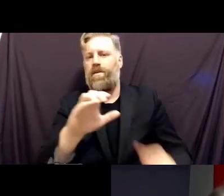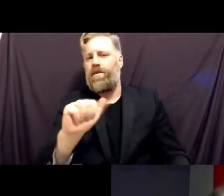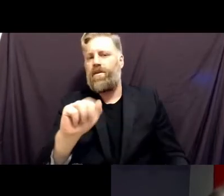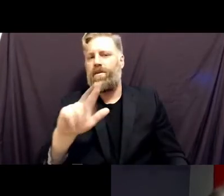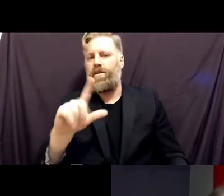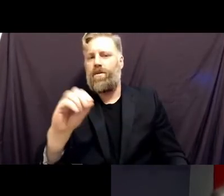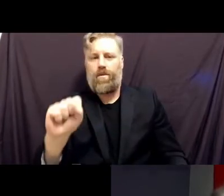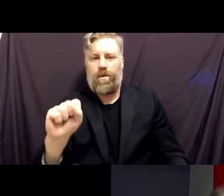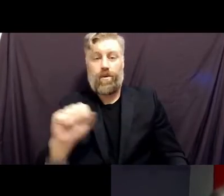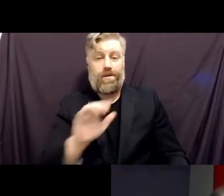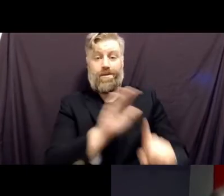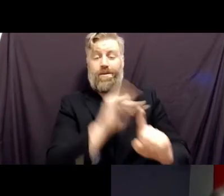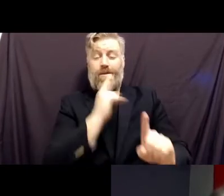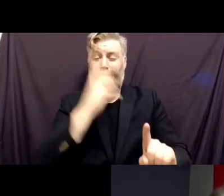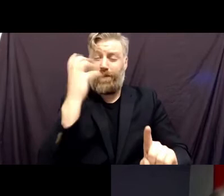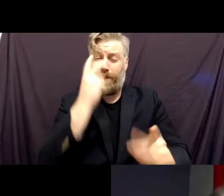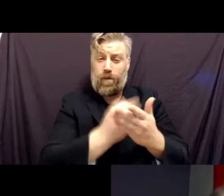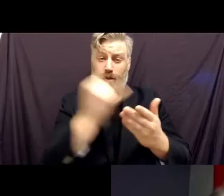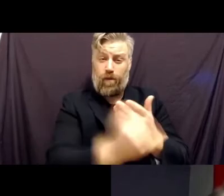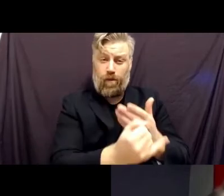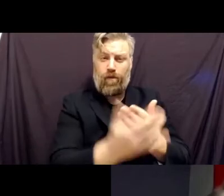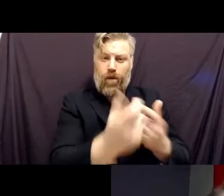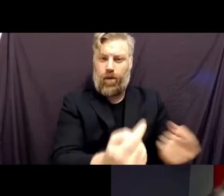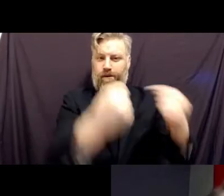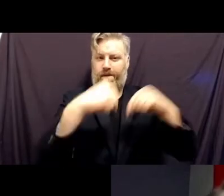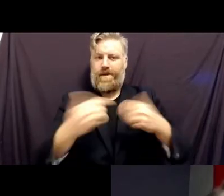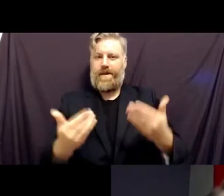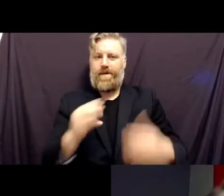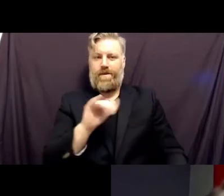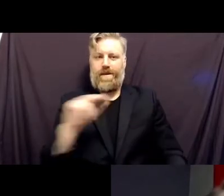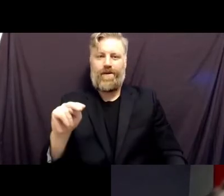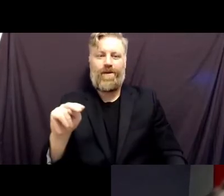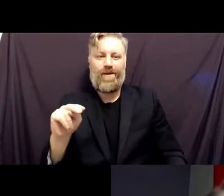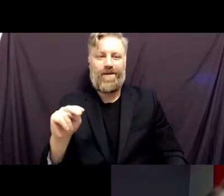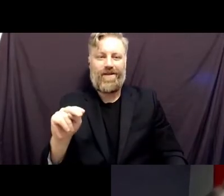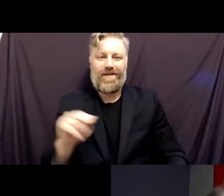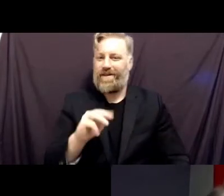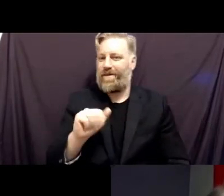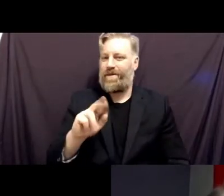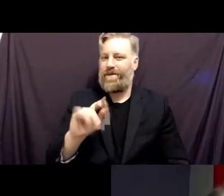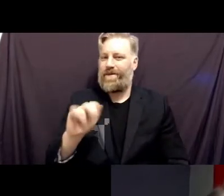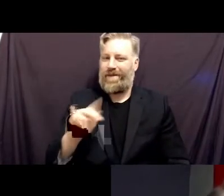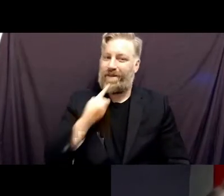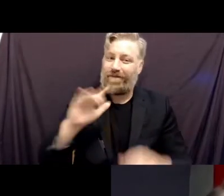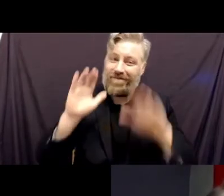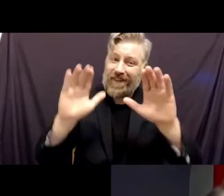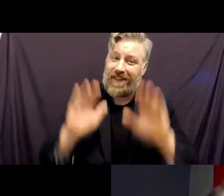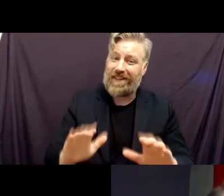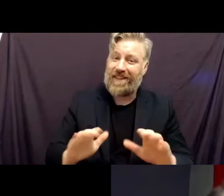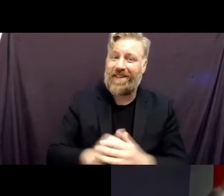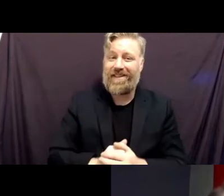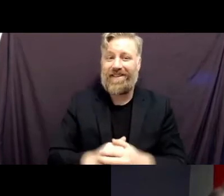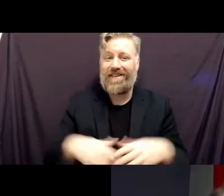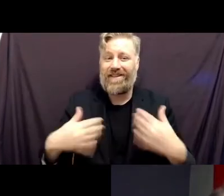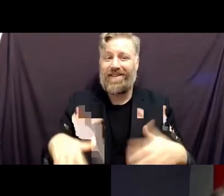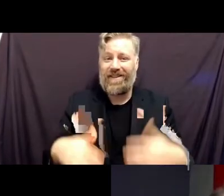amazing project to Minnesota. Oh, fantastic. Yes, it's Great. that part of the networking that I know you'll